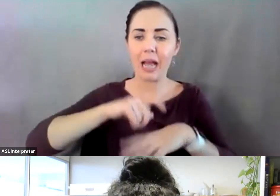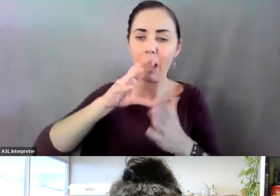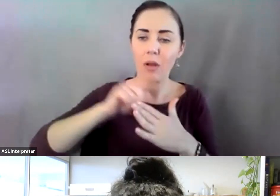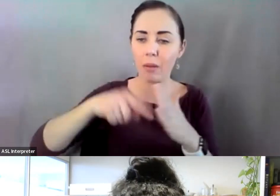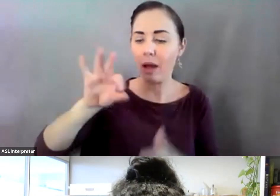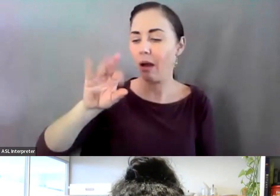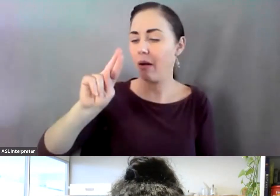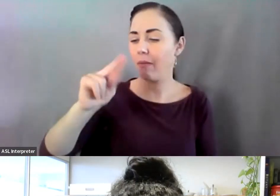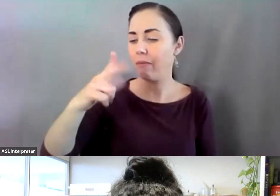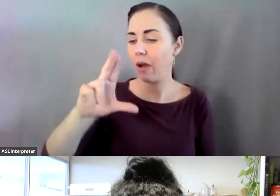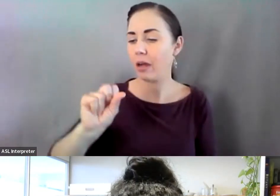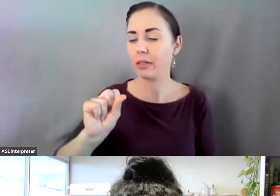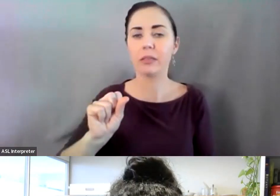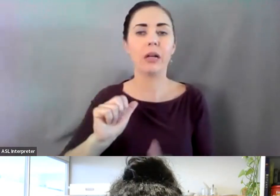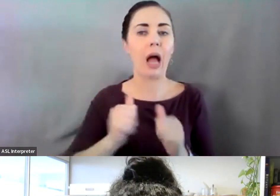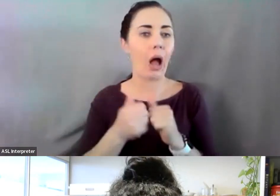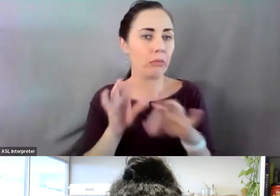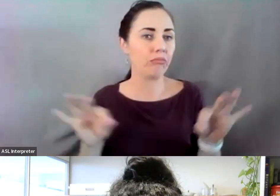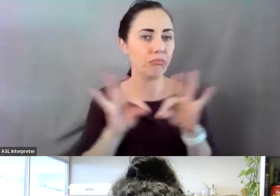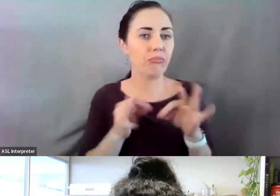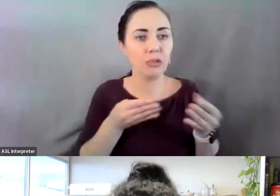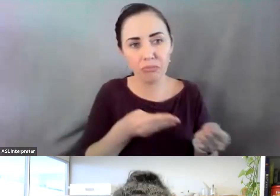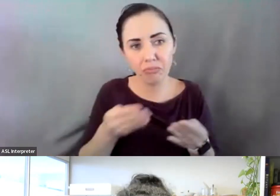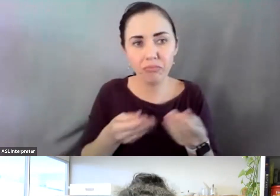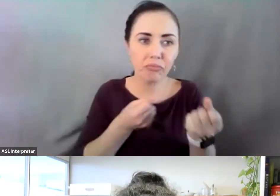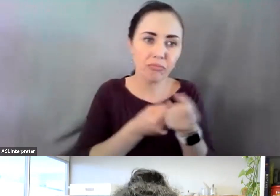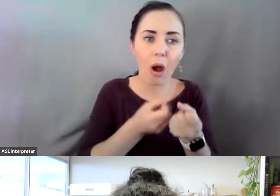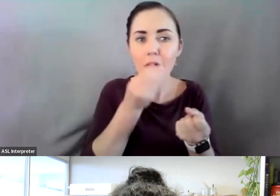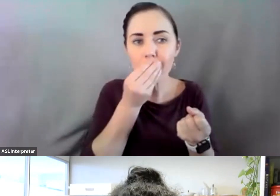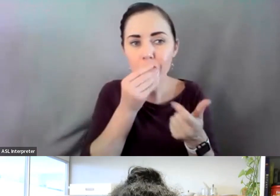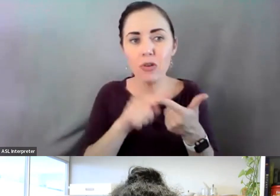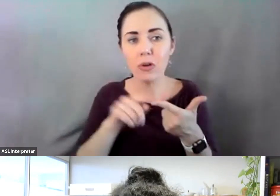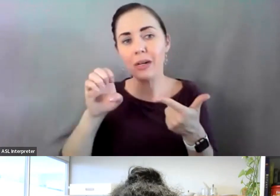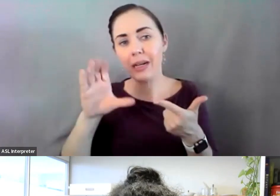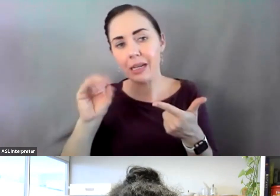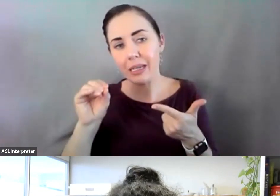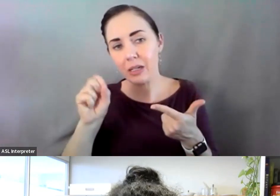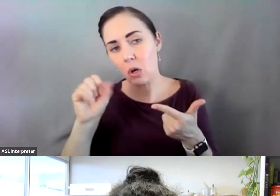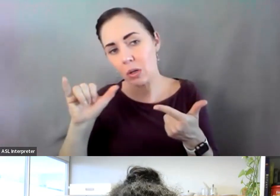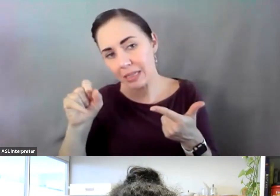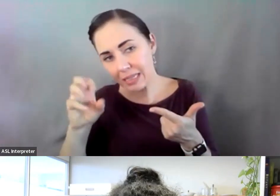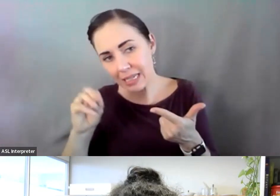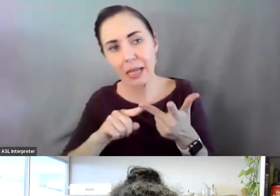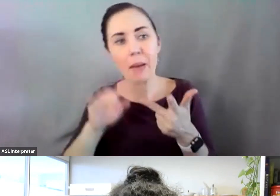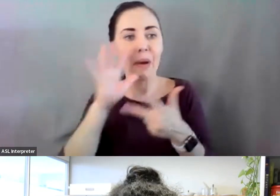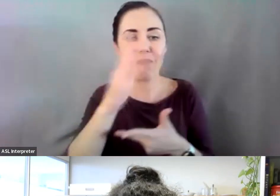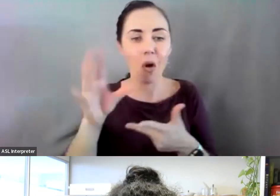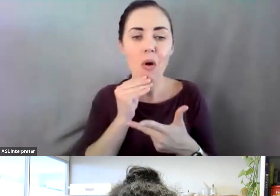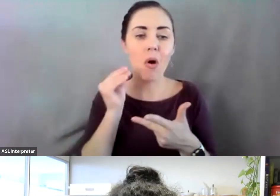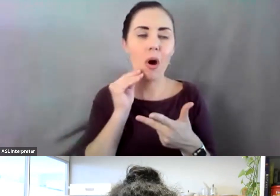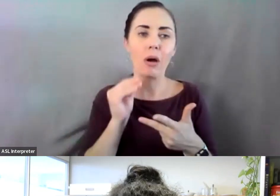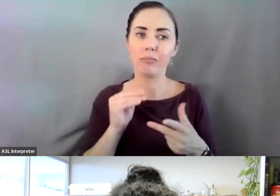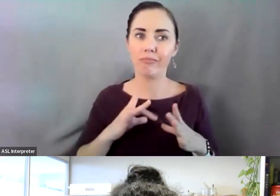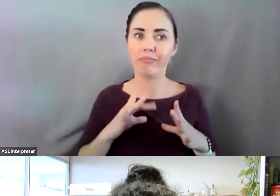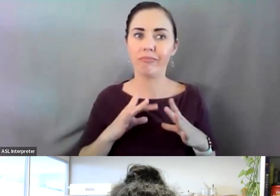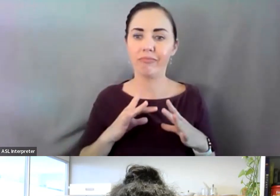fungus and the importance to our food and our ecosystems and forests and homes. And I really look forward to seeing where your research